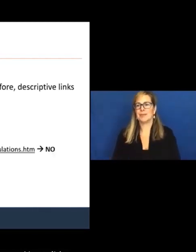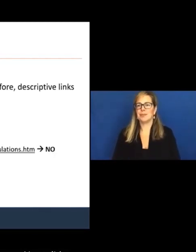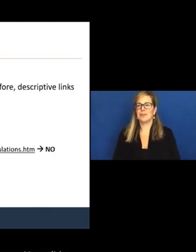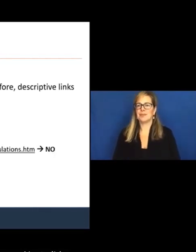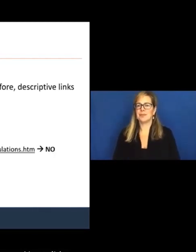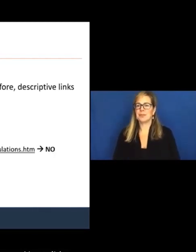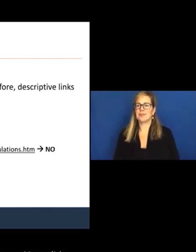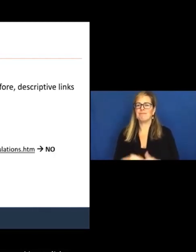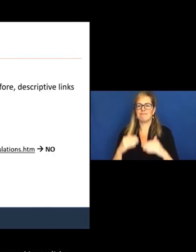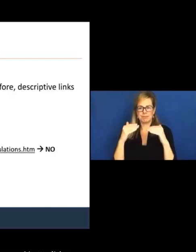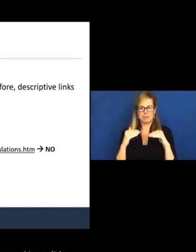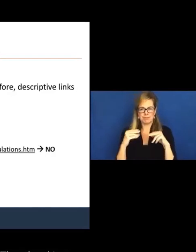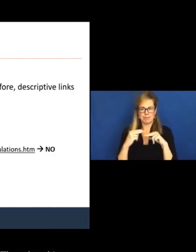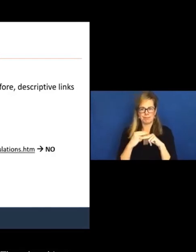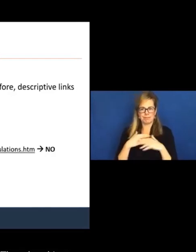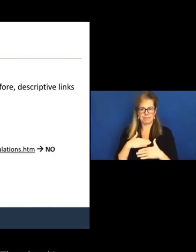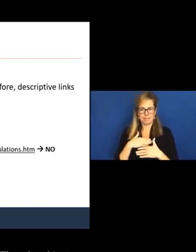Next slide, please.